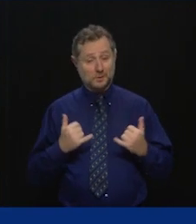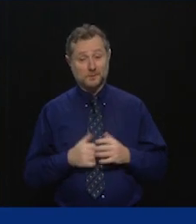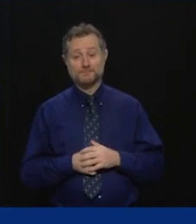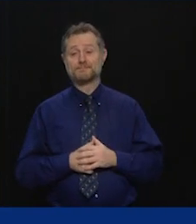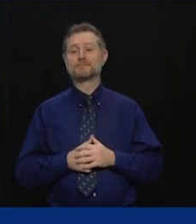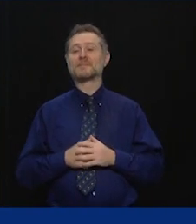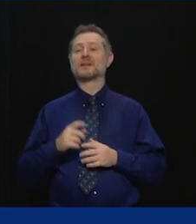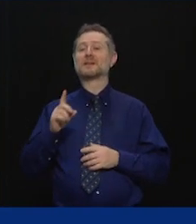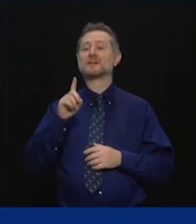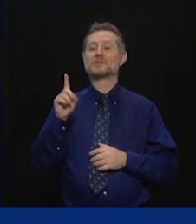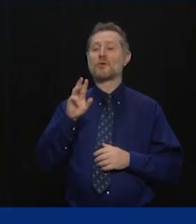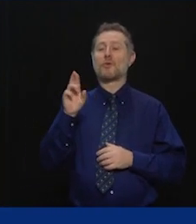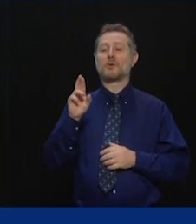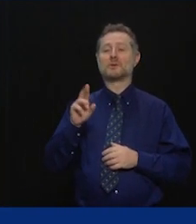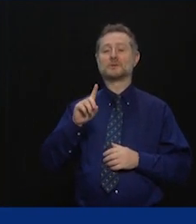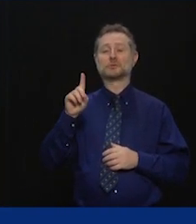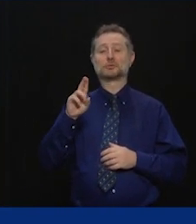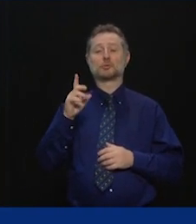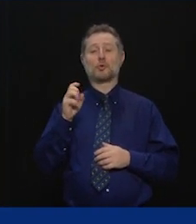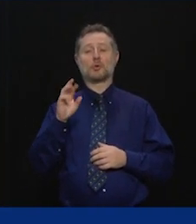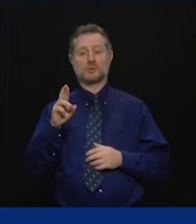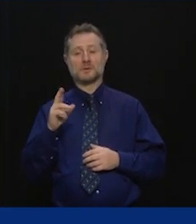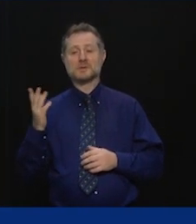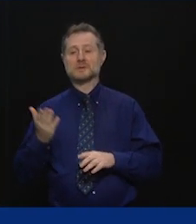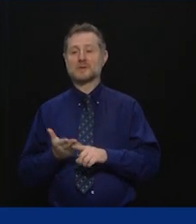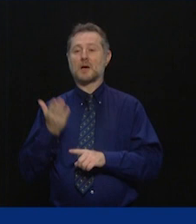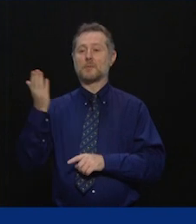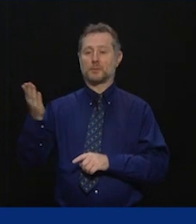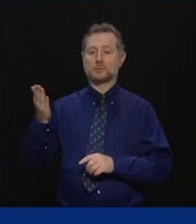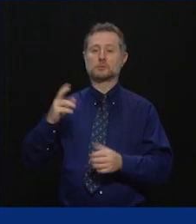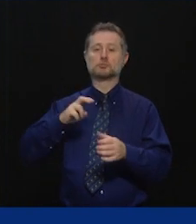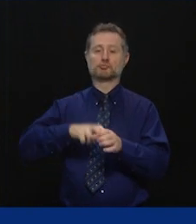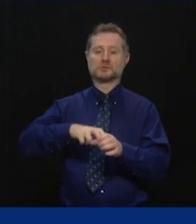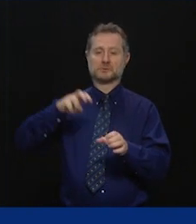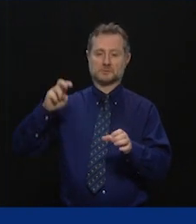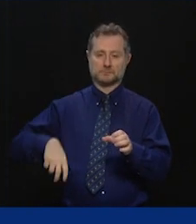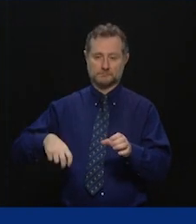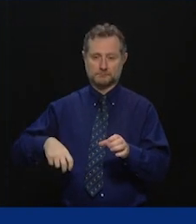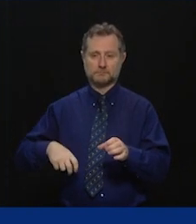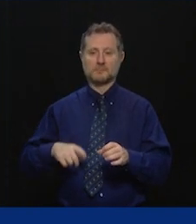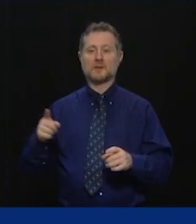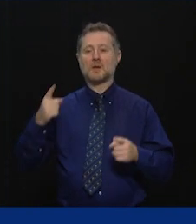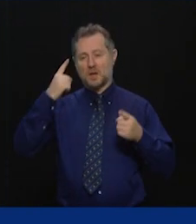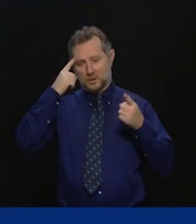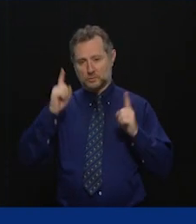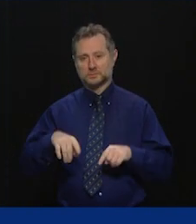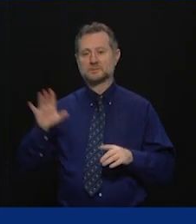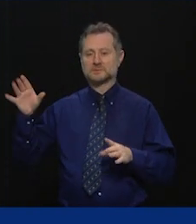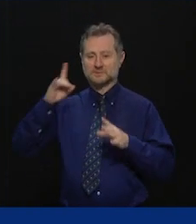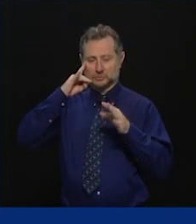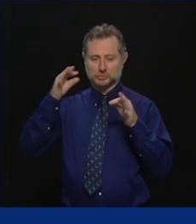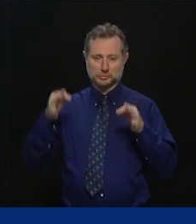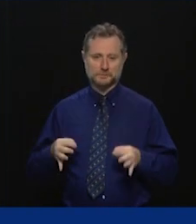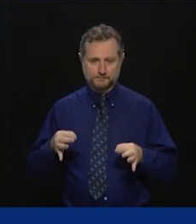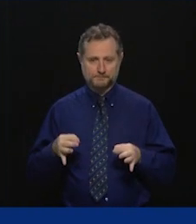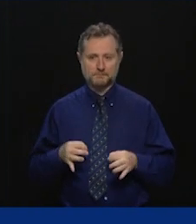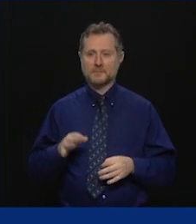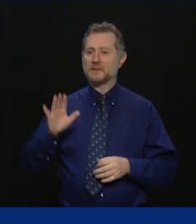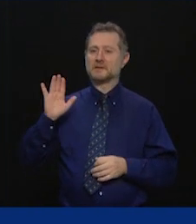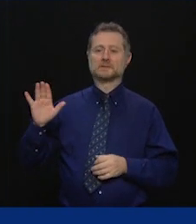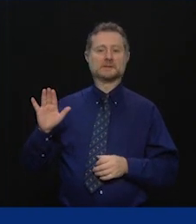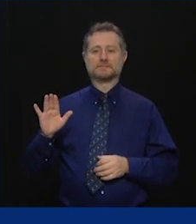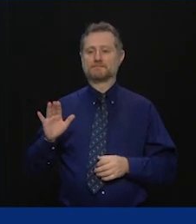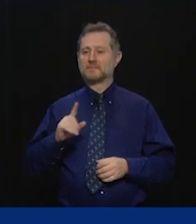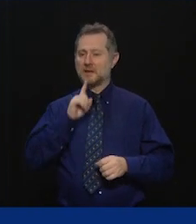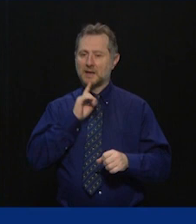Dr. Zucker has submitted his resignation, our Commissioner of Health. I agree with his decision. He has been a dedicated public servant